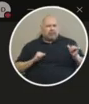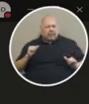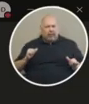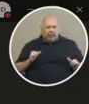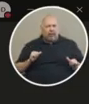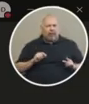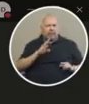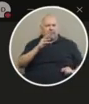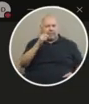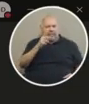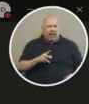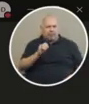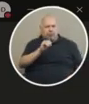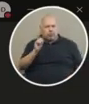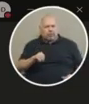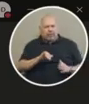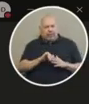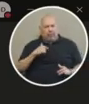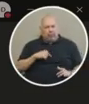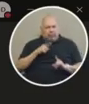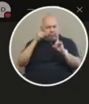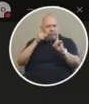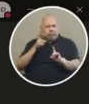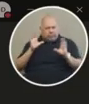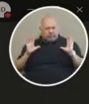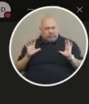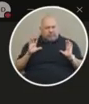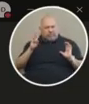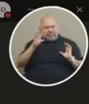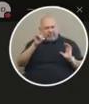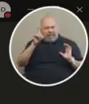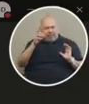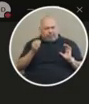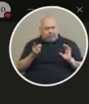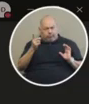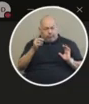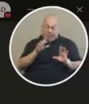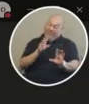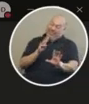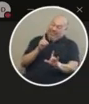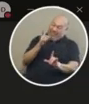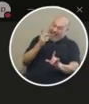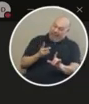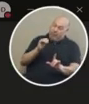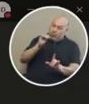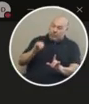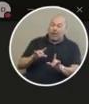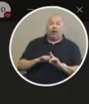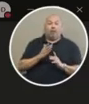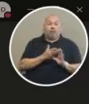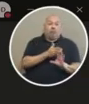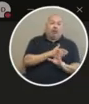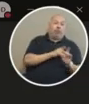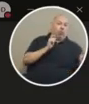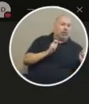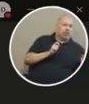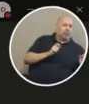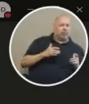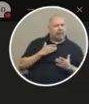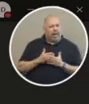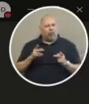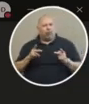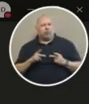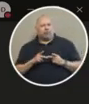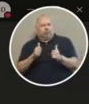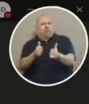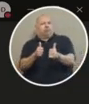of the 6.5% that we're shooting for. And because we made a lot of the adjustments early on, we're in a very good position. And